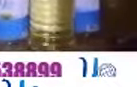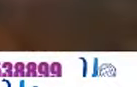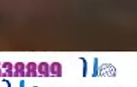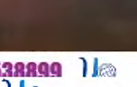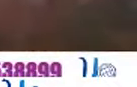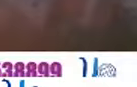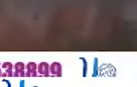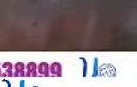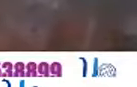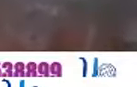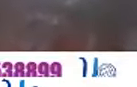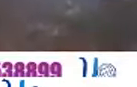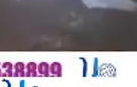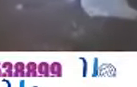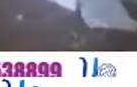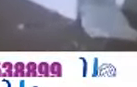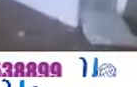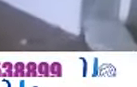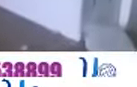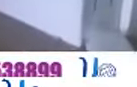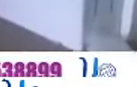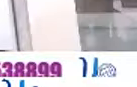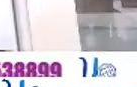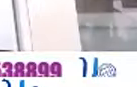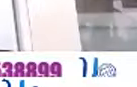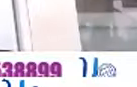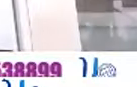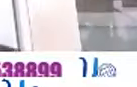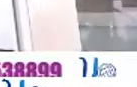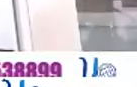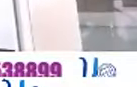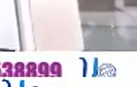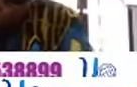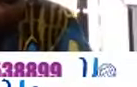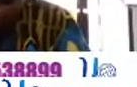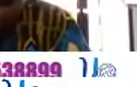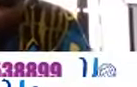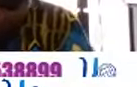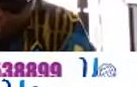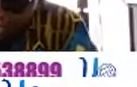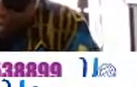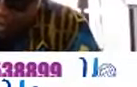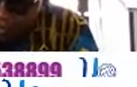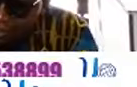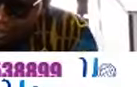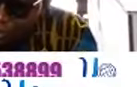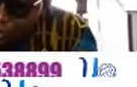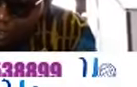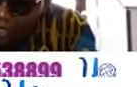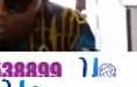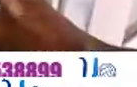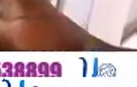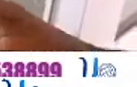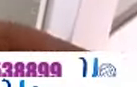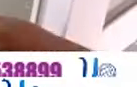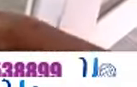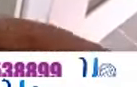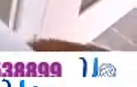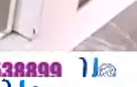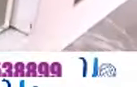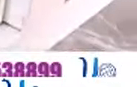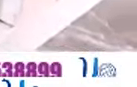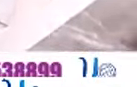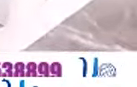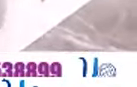domorol ni fana be teat ha Gambia dawda yalo ngo fum fa kendol sotale je ha e wo mo yo diat ha apelen da ma ka ni ma lafta